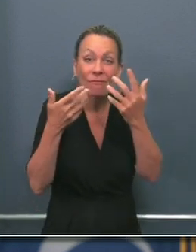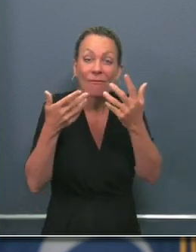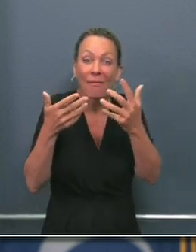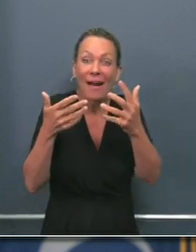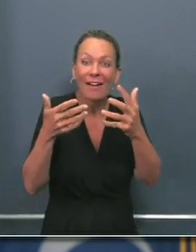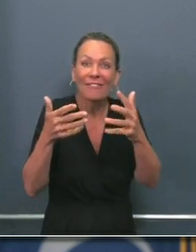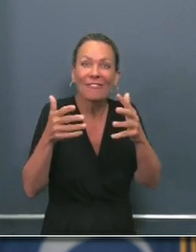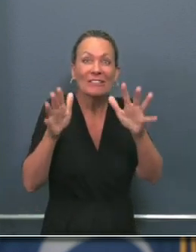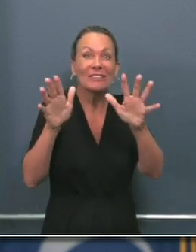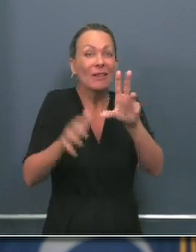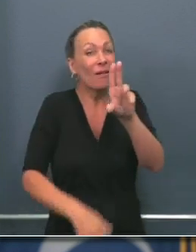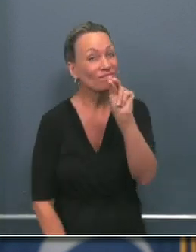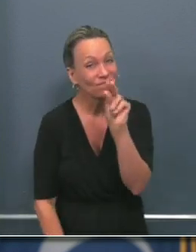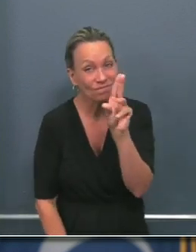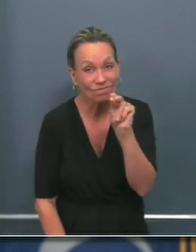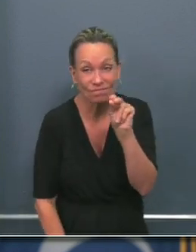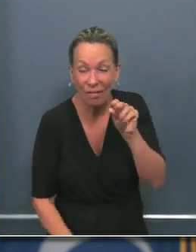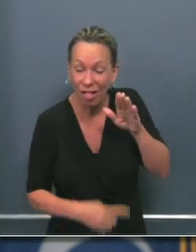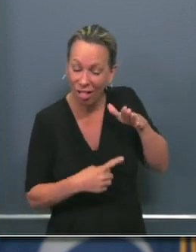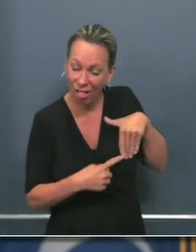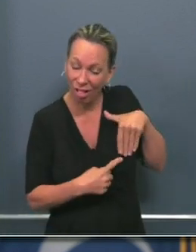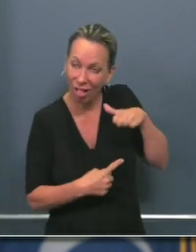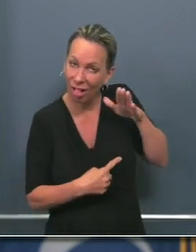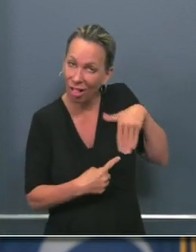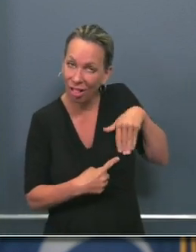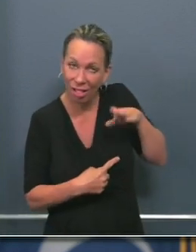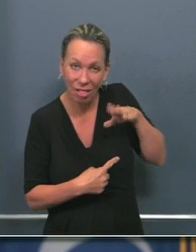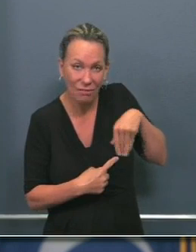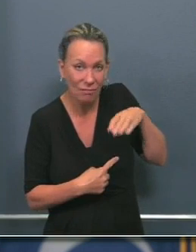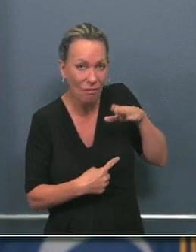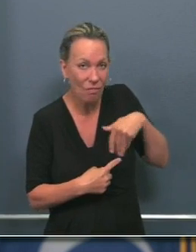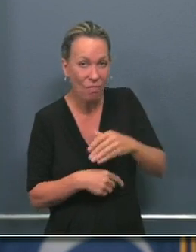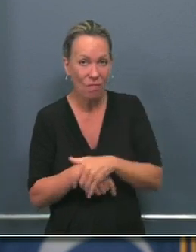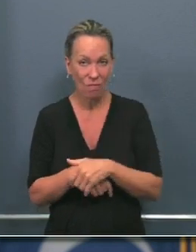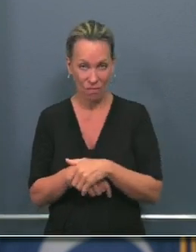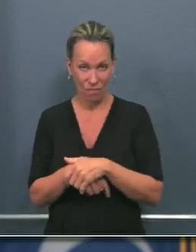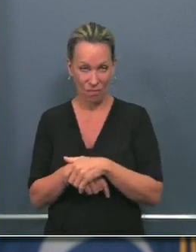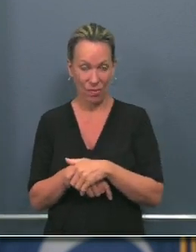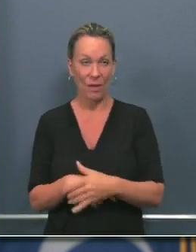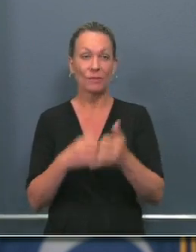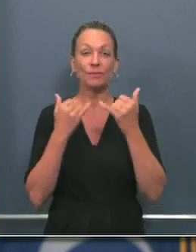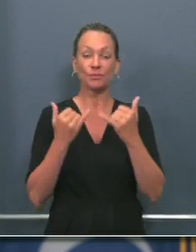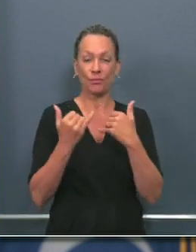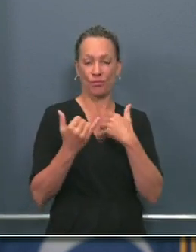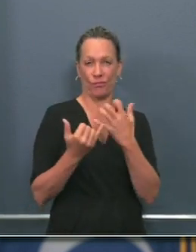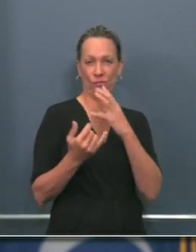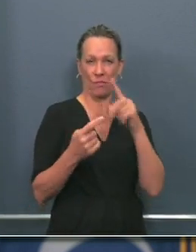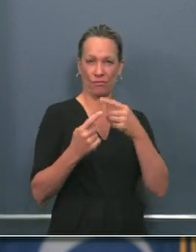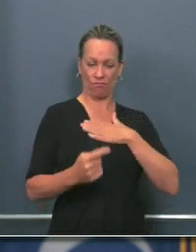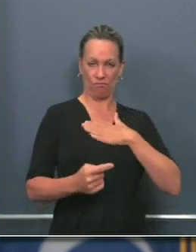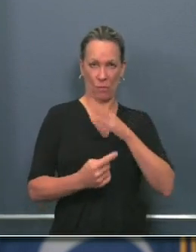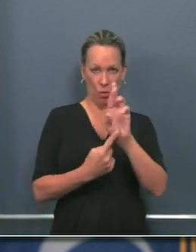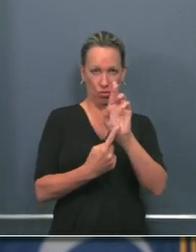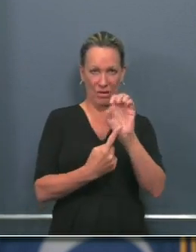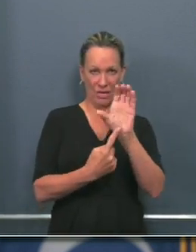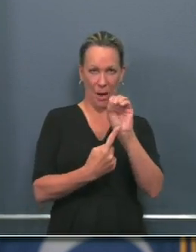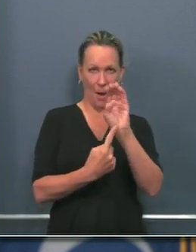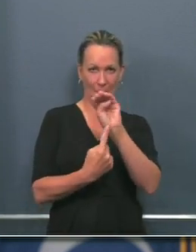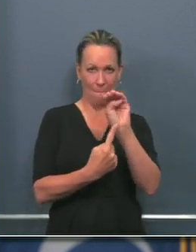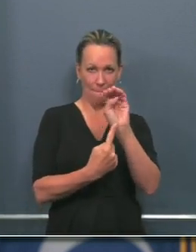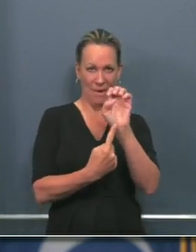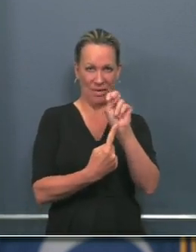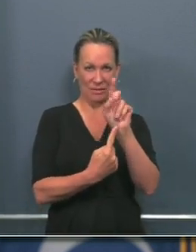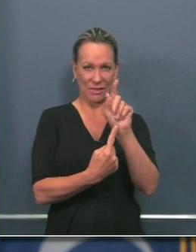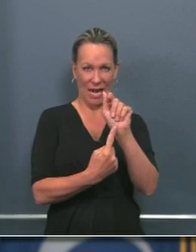think, precise in terms of my, recommendation that all of us be sober about the